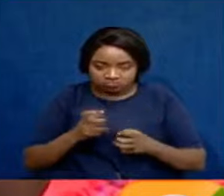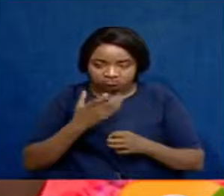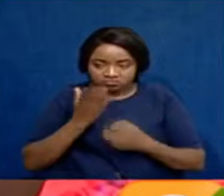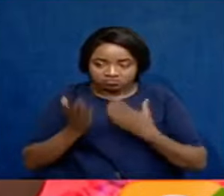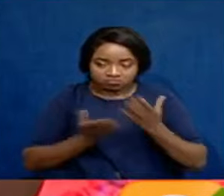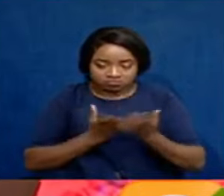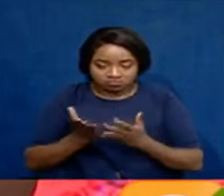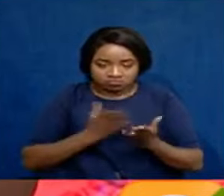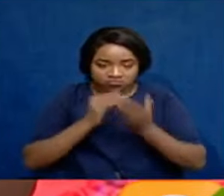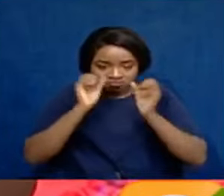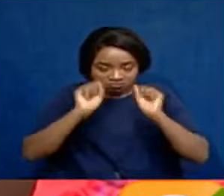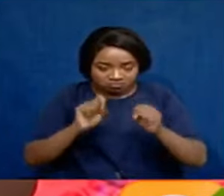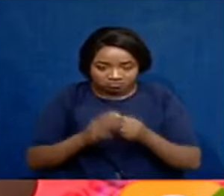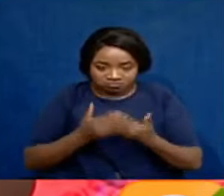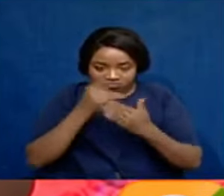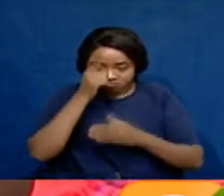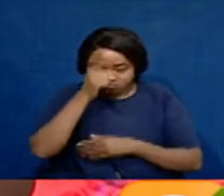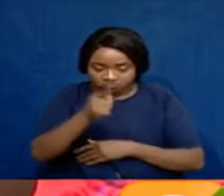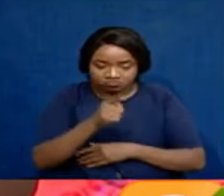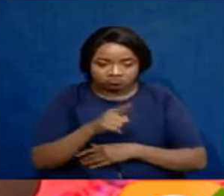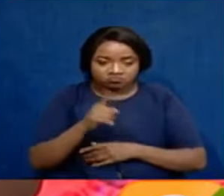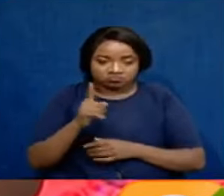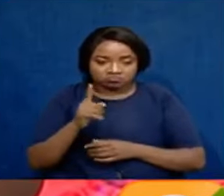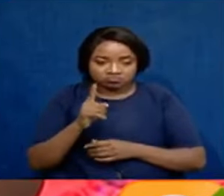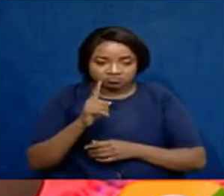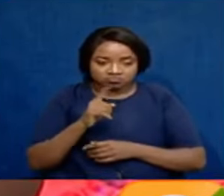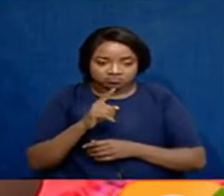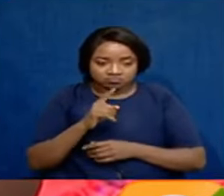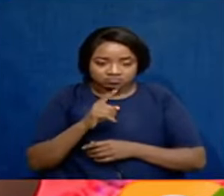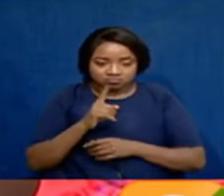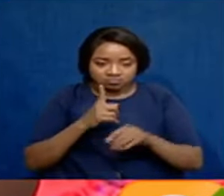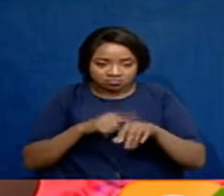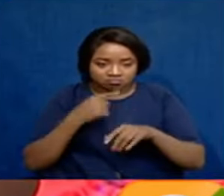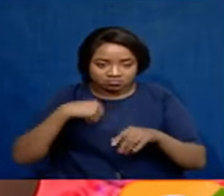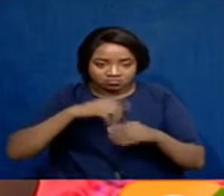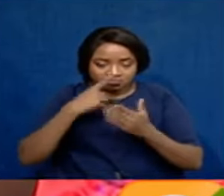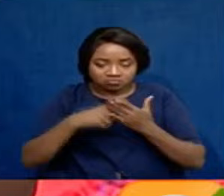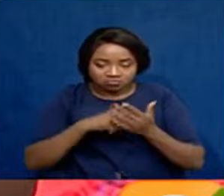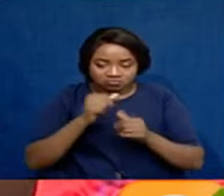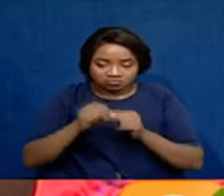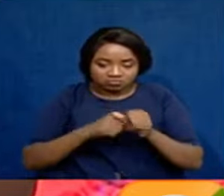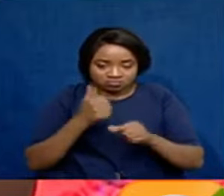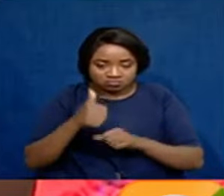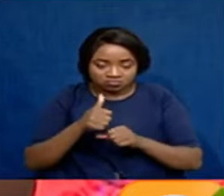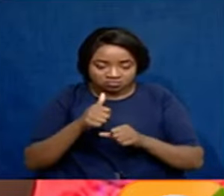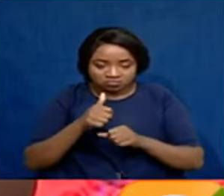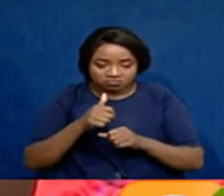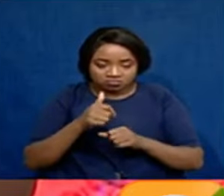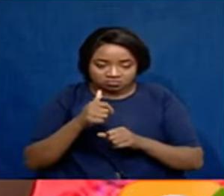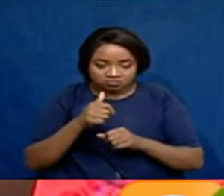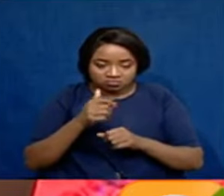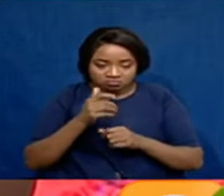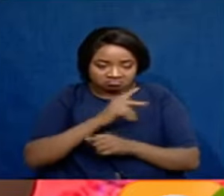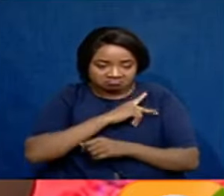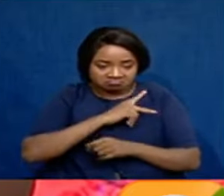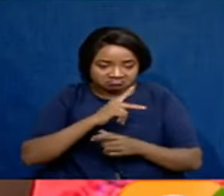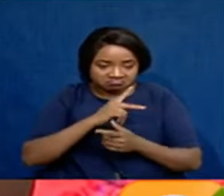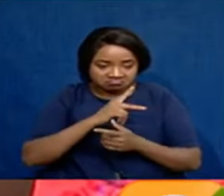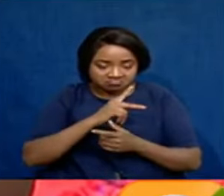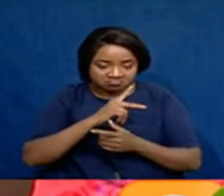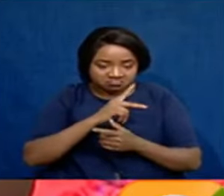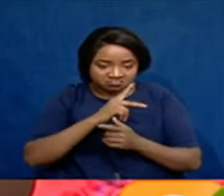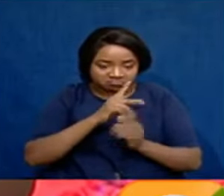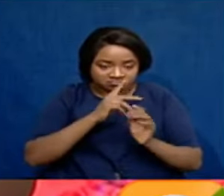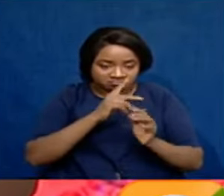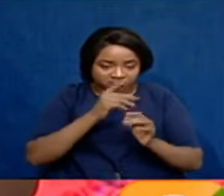can help you as far as the cancer care is concerned. The reality is that when you go to the